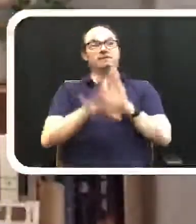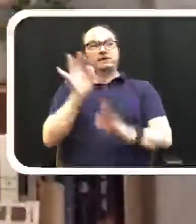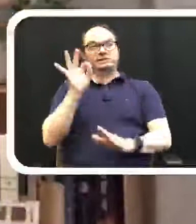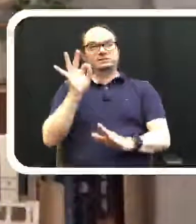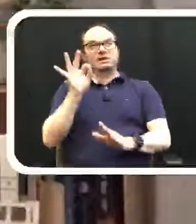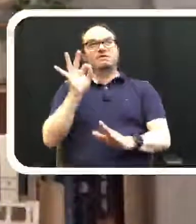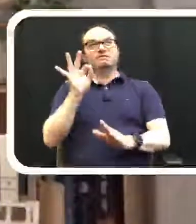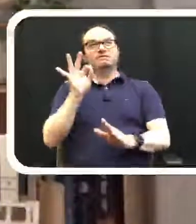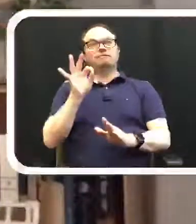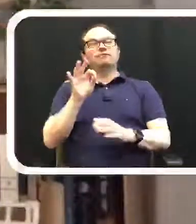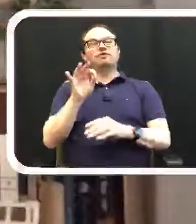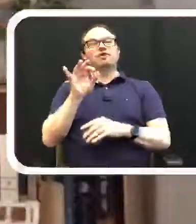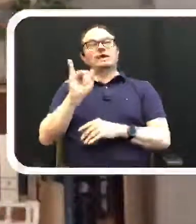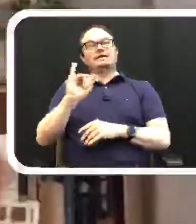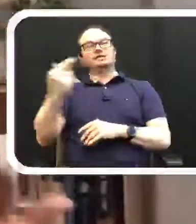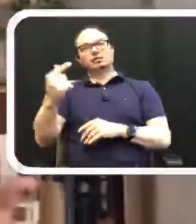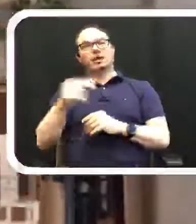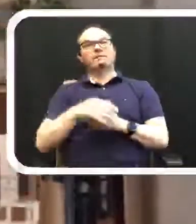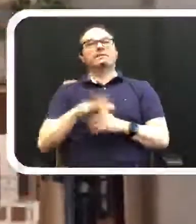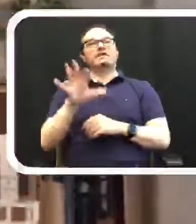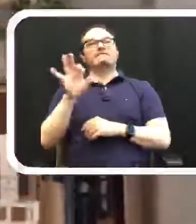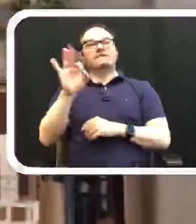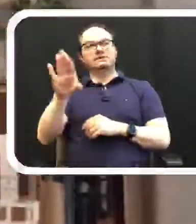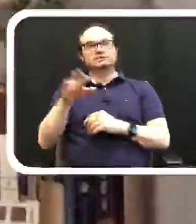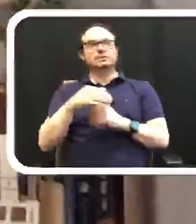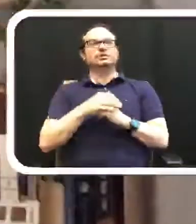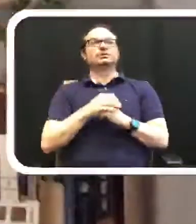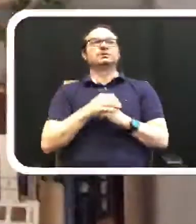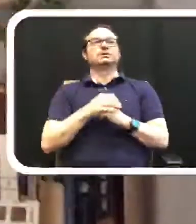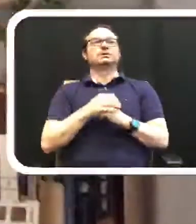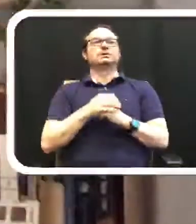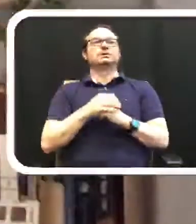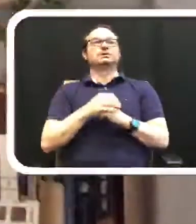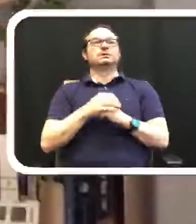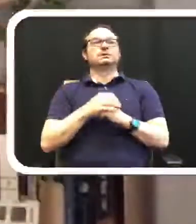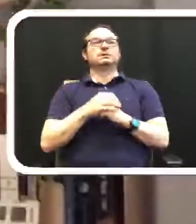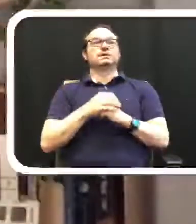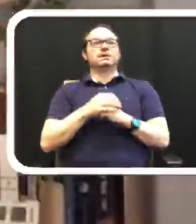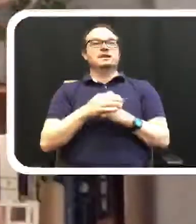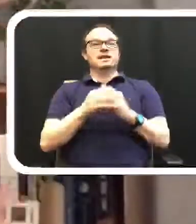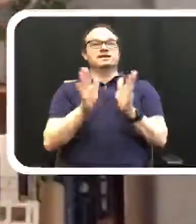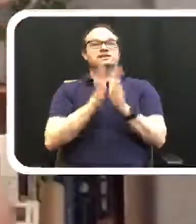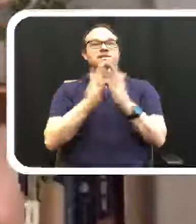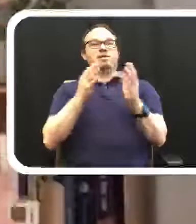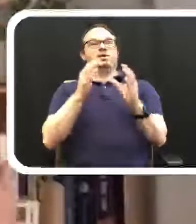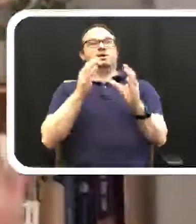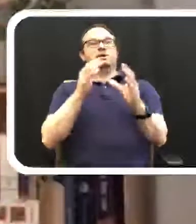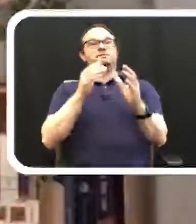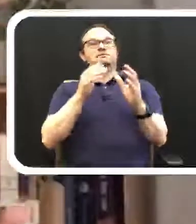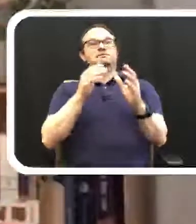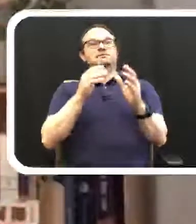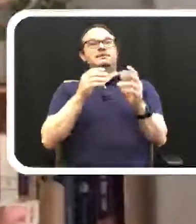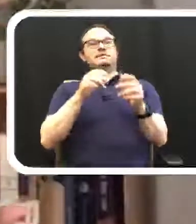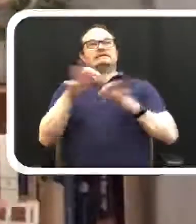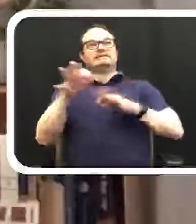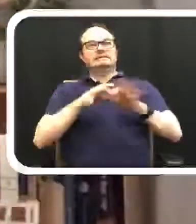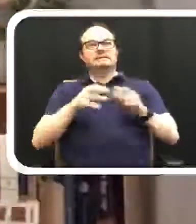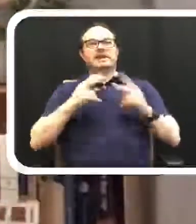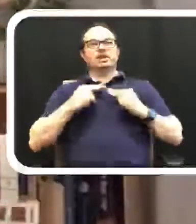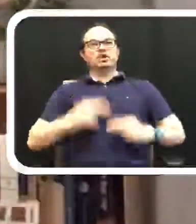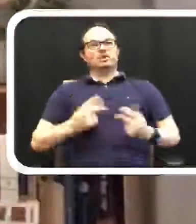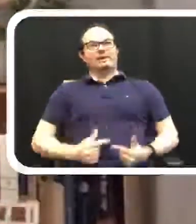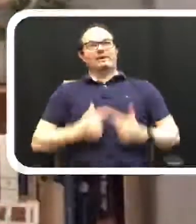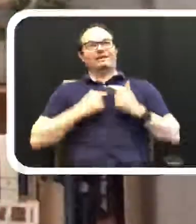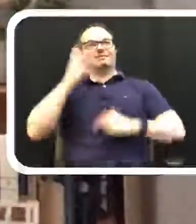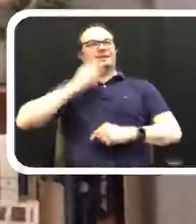either on Instagram or Facebook. They also have a book, and it's communicating human lived experiences. It